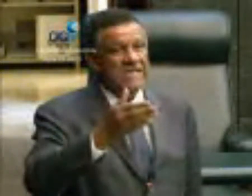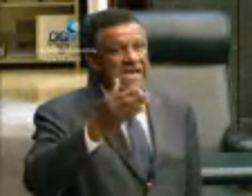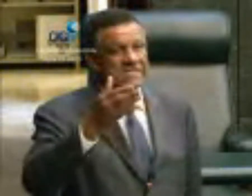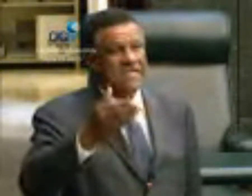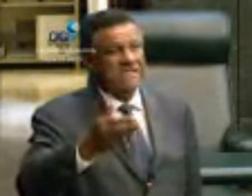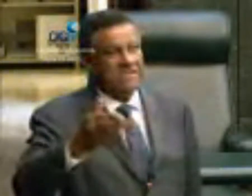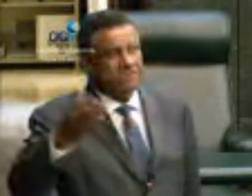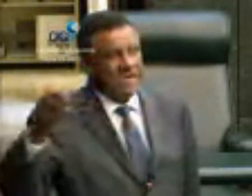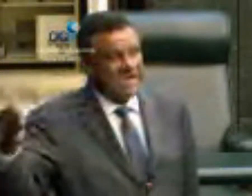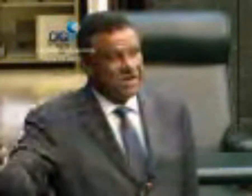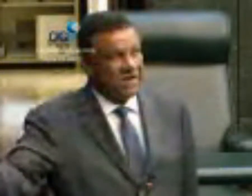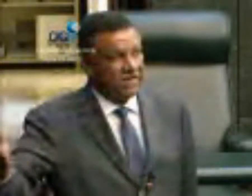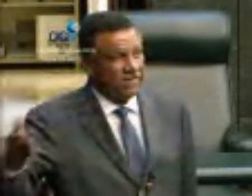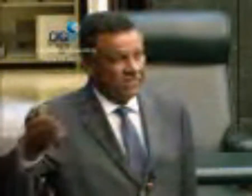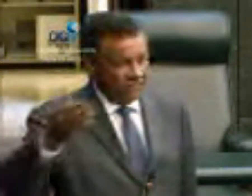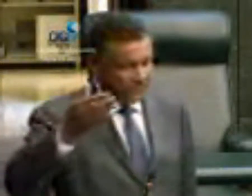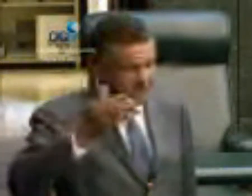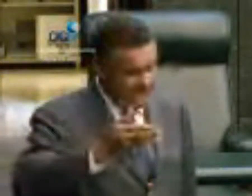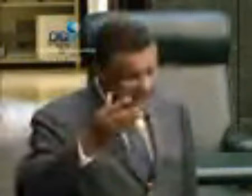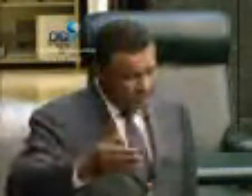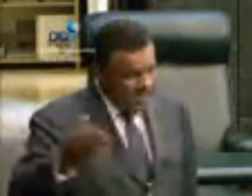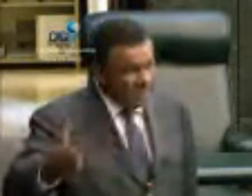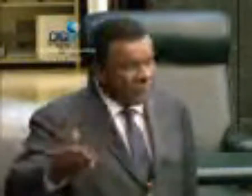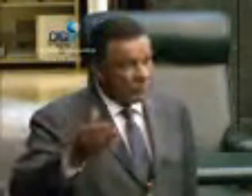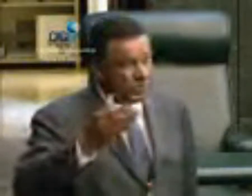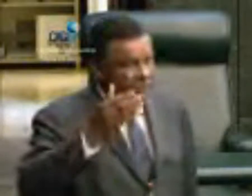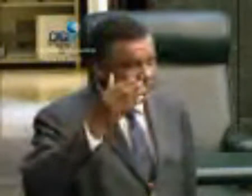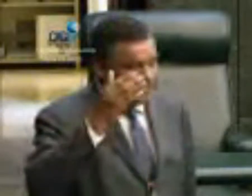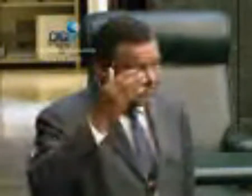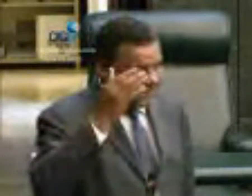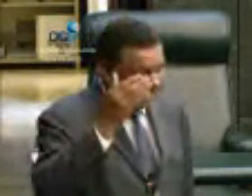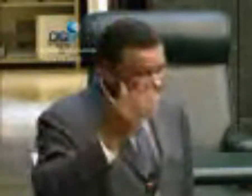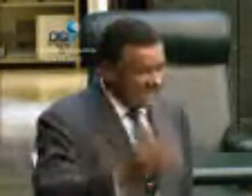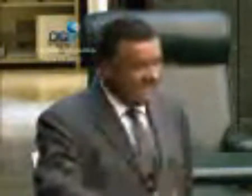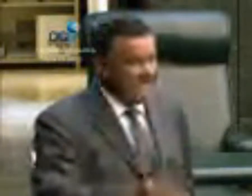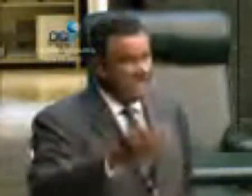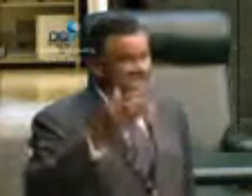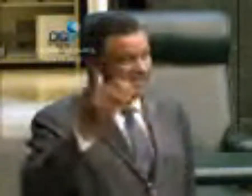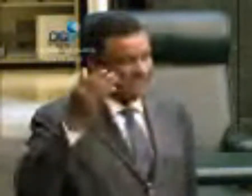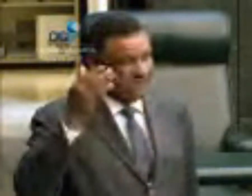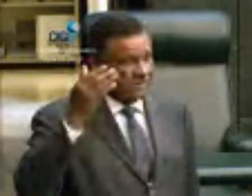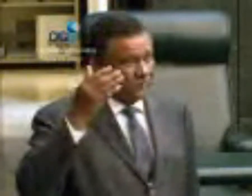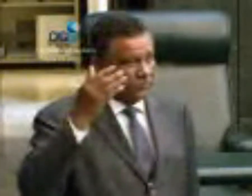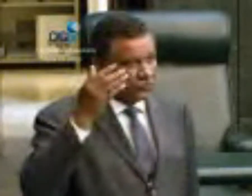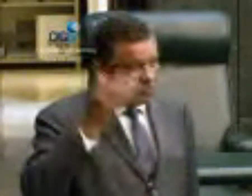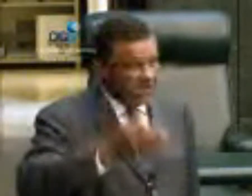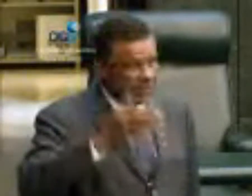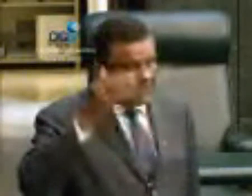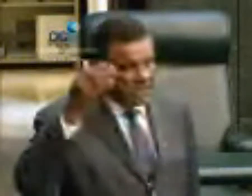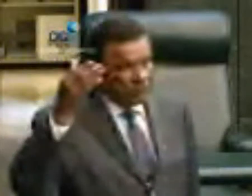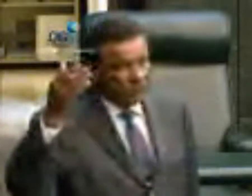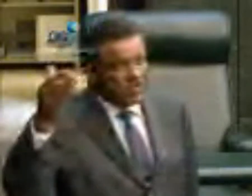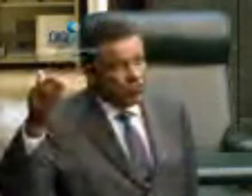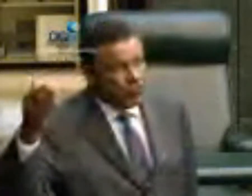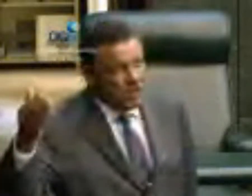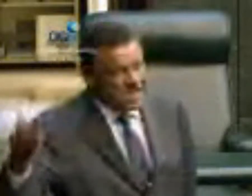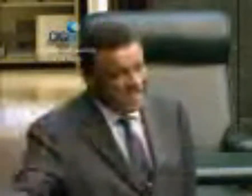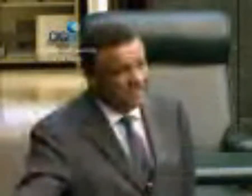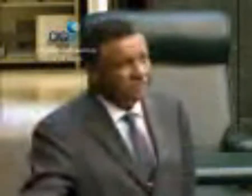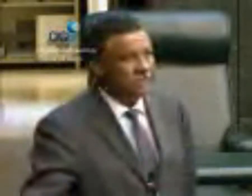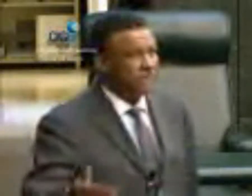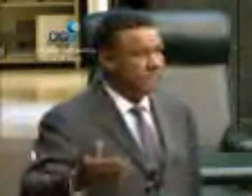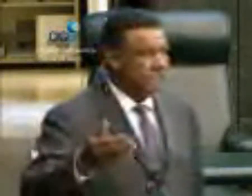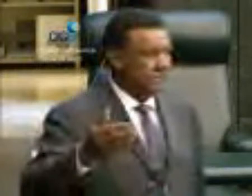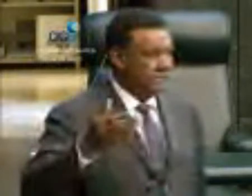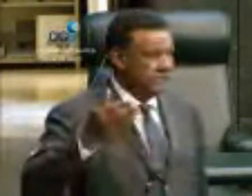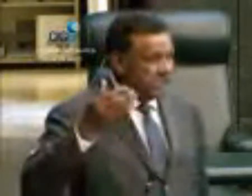is the plan. We're going to get these so that we can be ready to start opening our